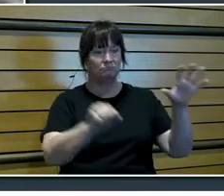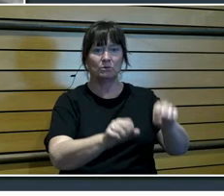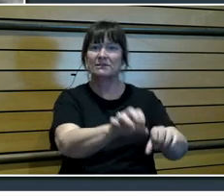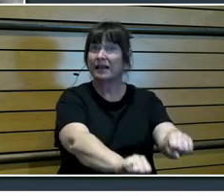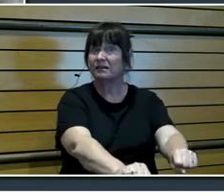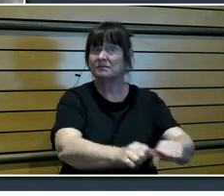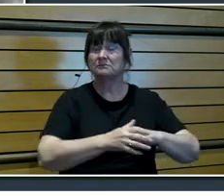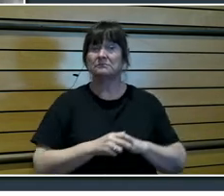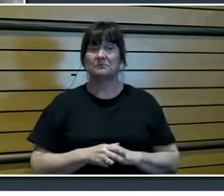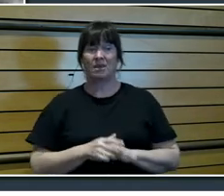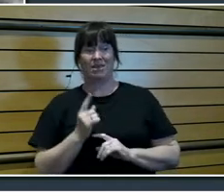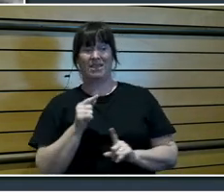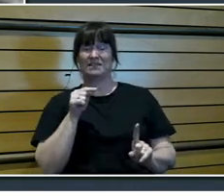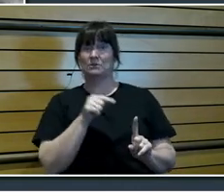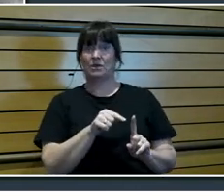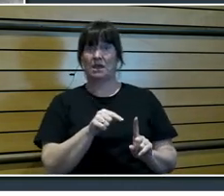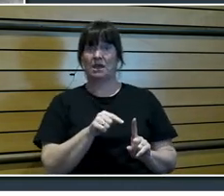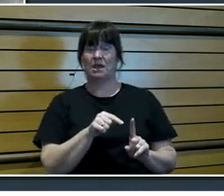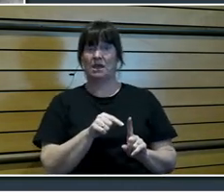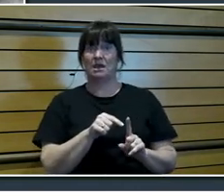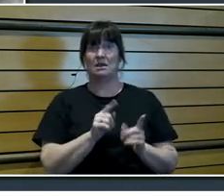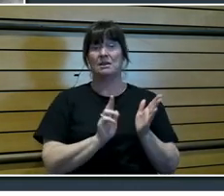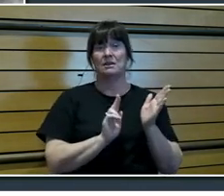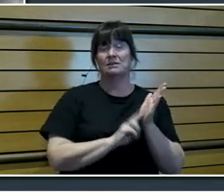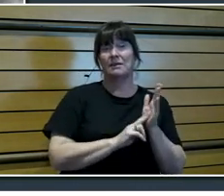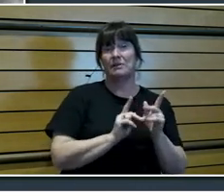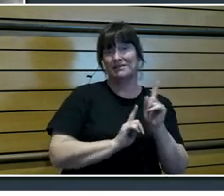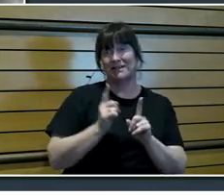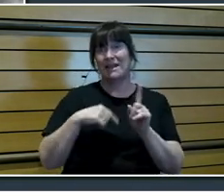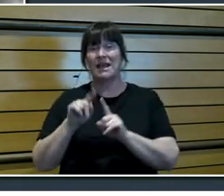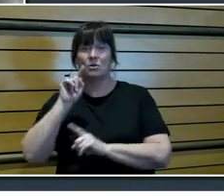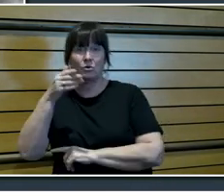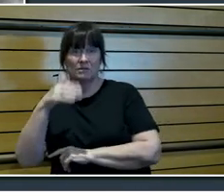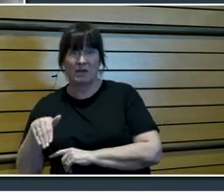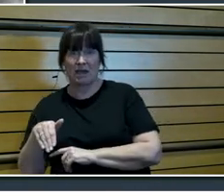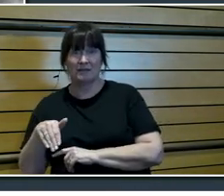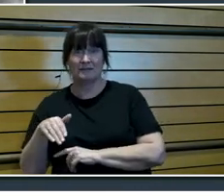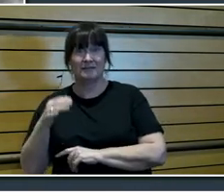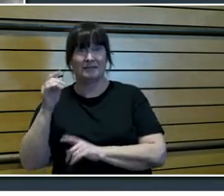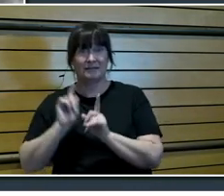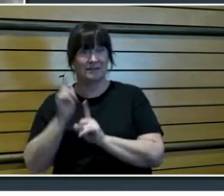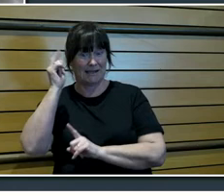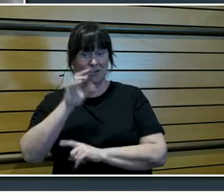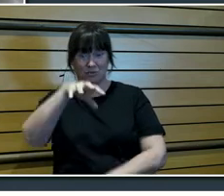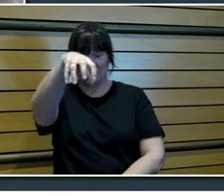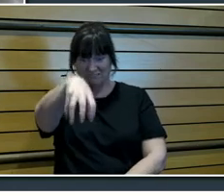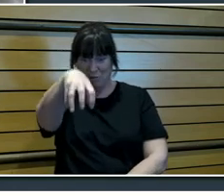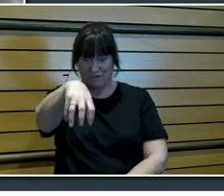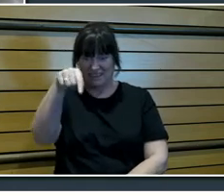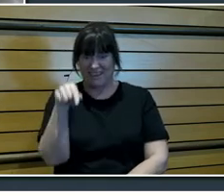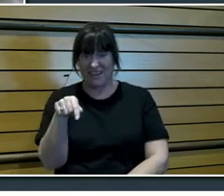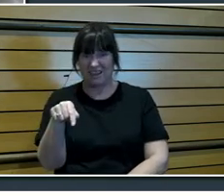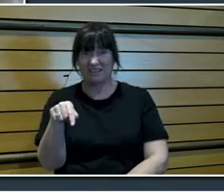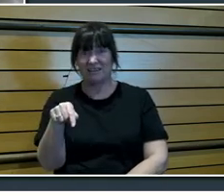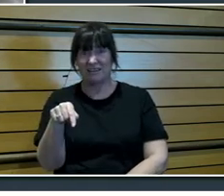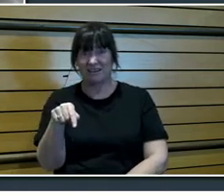Ironically, this is where both the Napier City and Hawke's Bay Regional Councils are now headquartered. This is detailed in